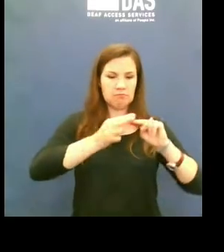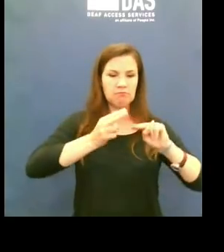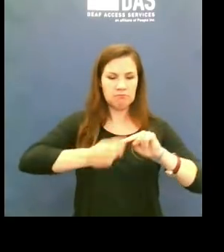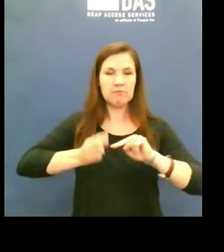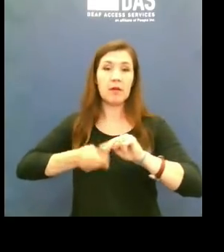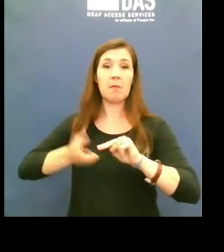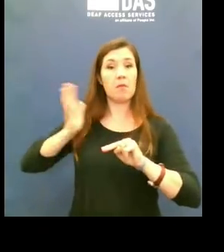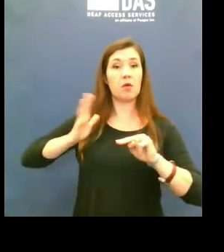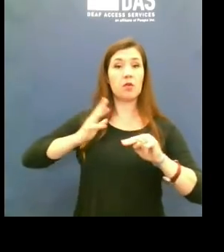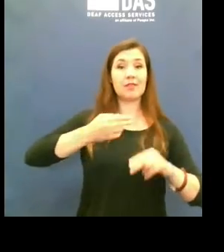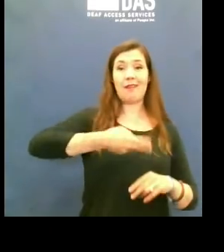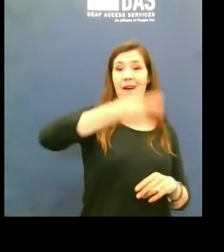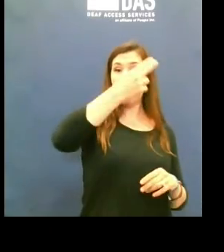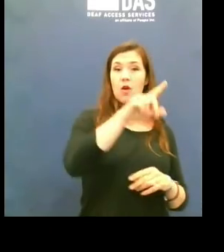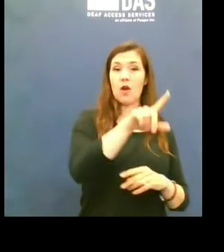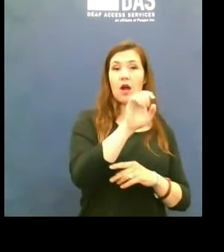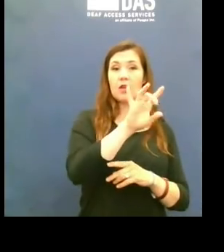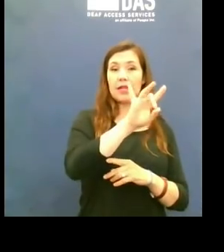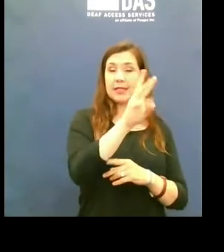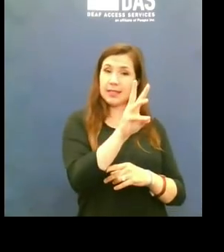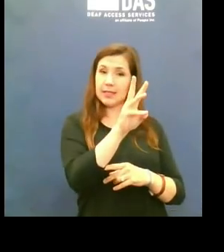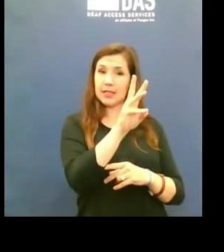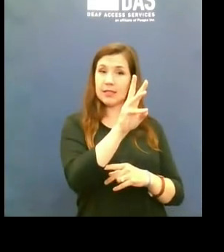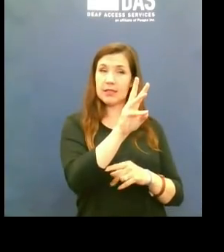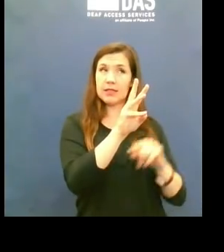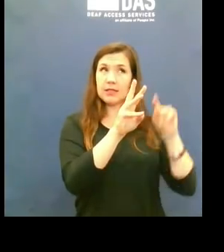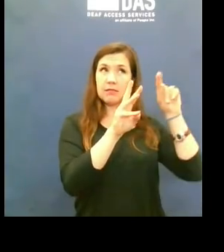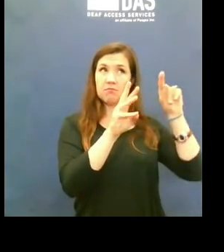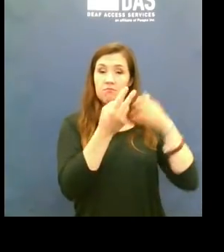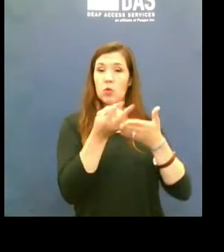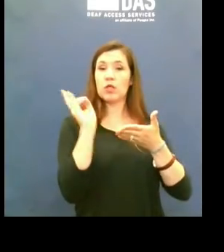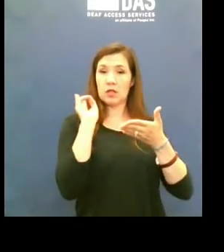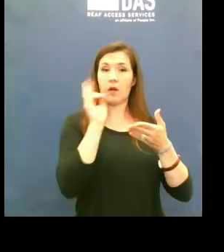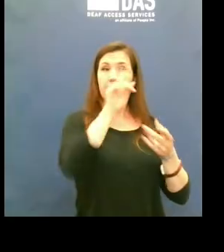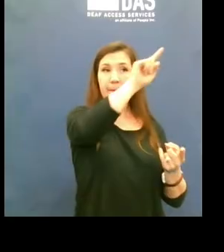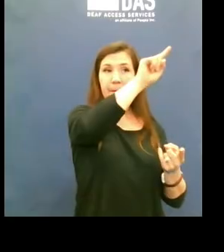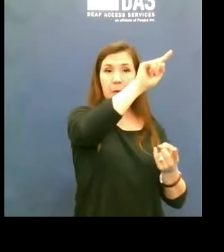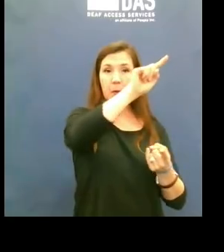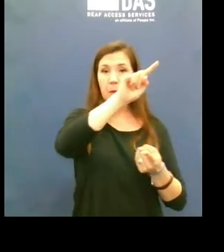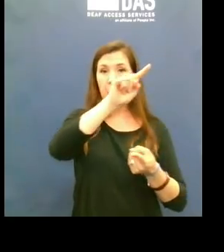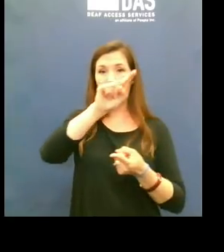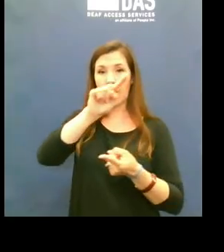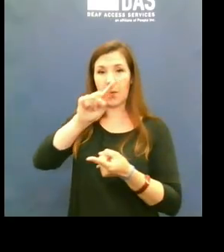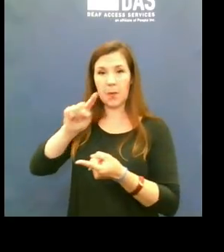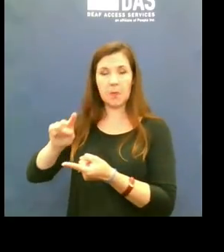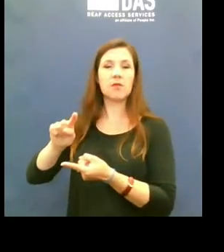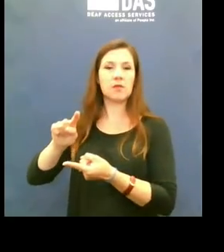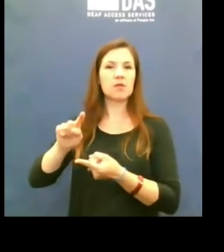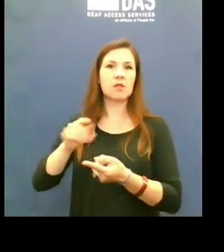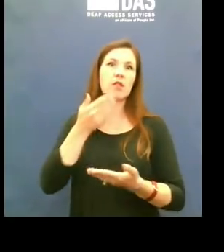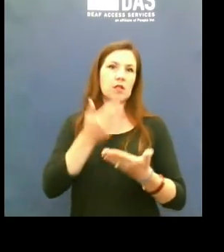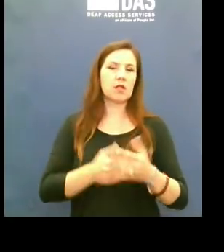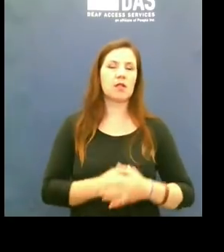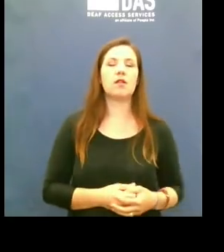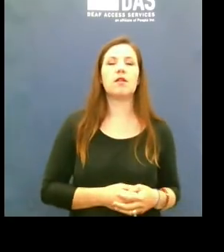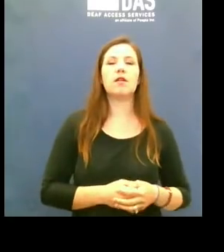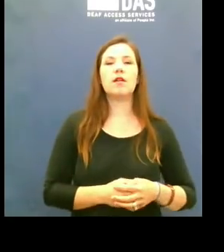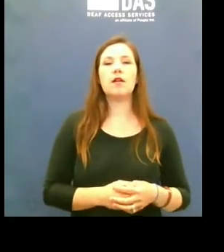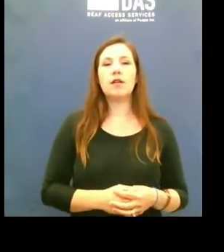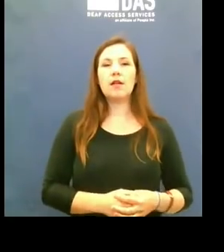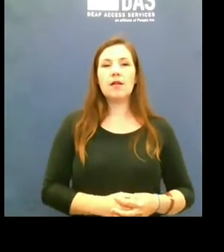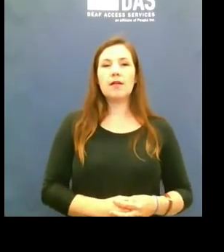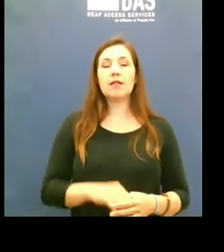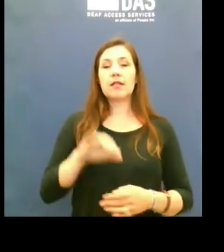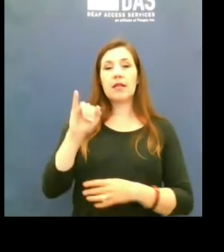It was much higher. It was 186 on 2 weeks ago, and that number has continued to go down. That's a good sign.